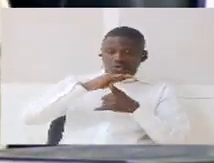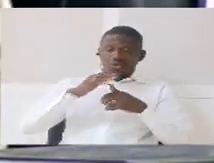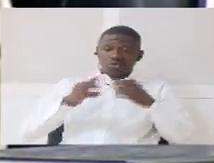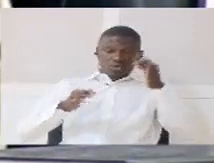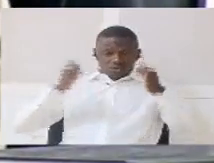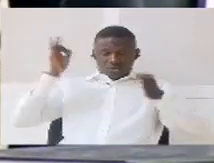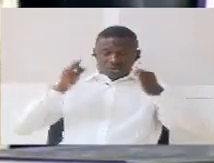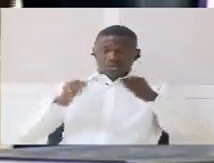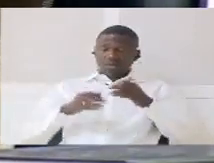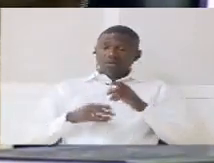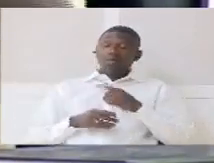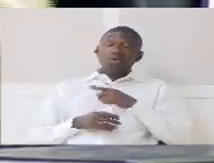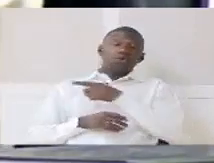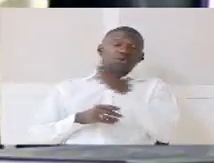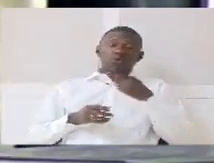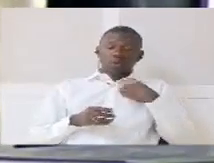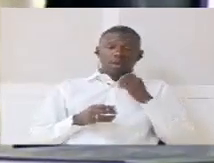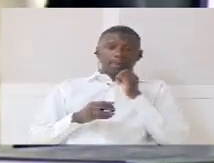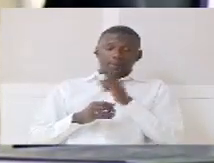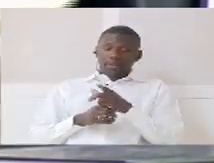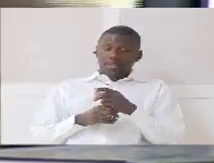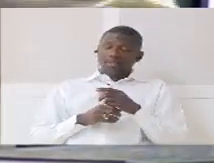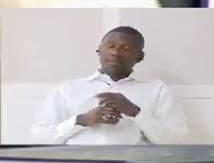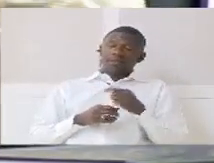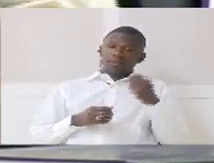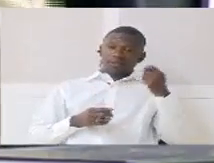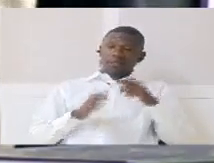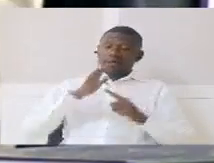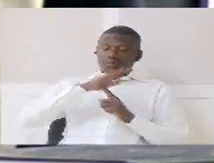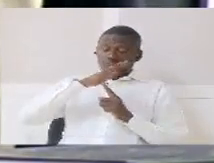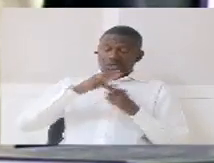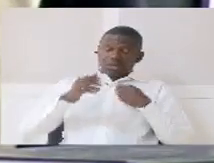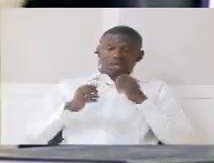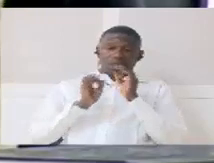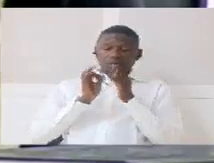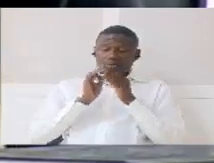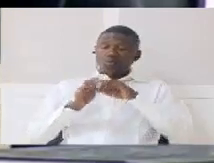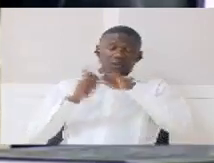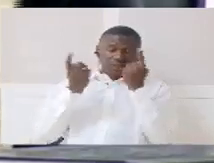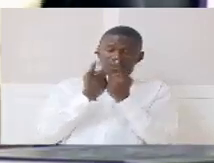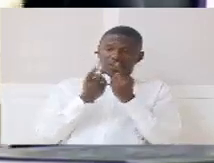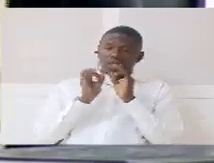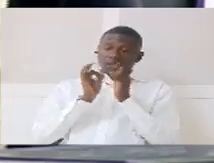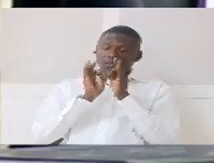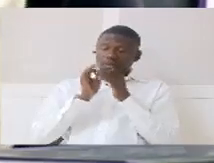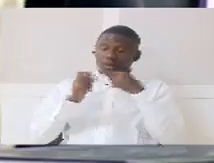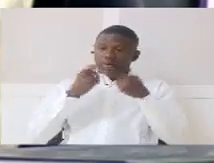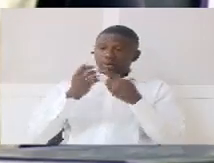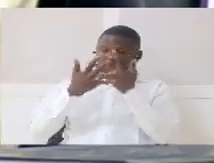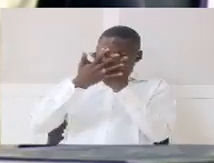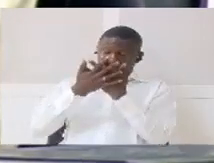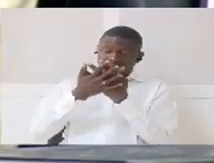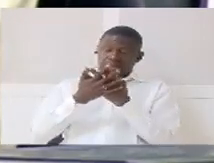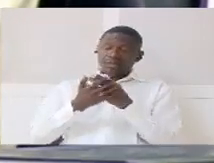play. But those that we are in the system works for a long time. The role I play. Coming for about prisons. The things that I tell them well, during workshops. They are living witness for